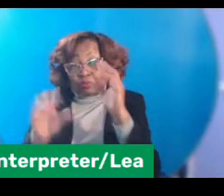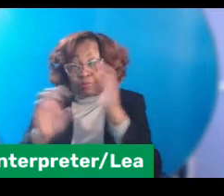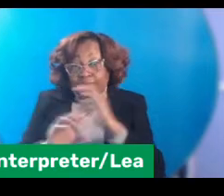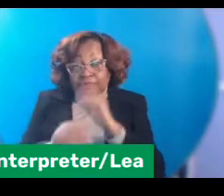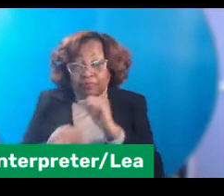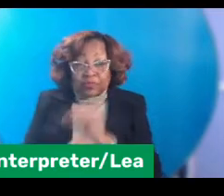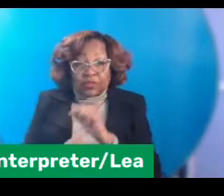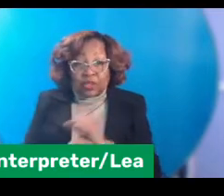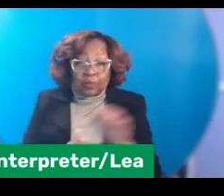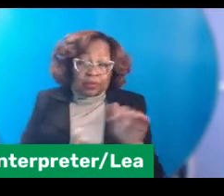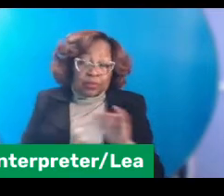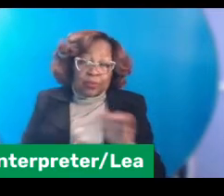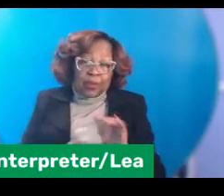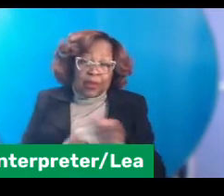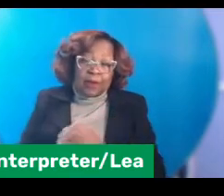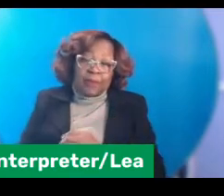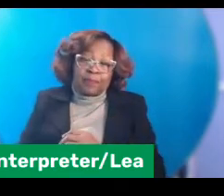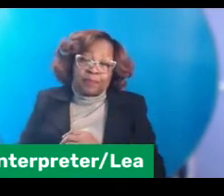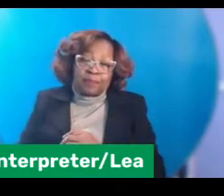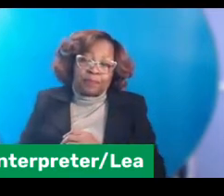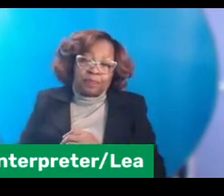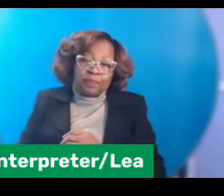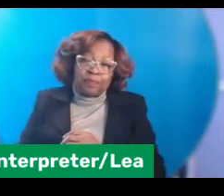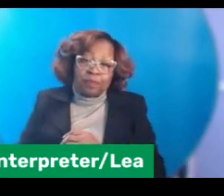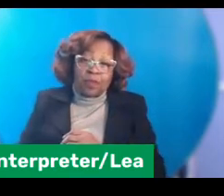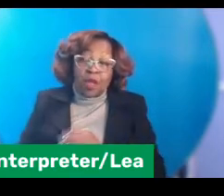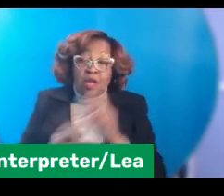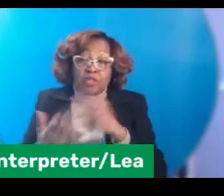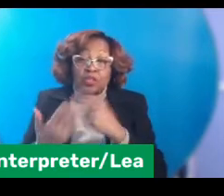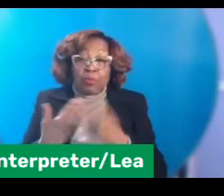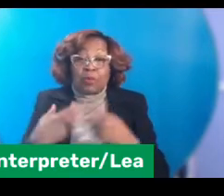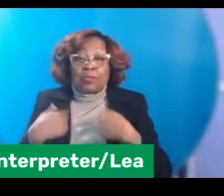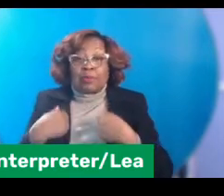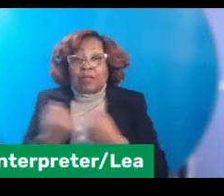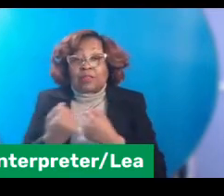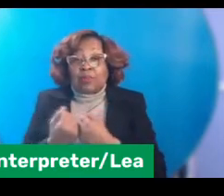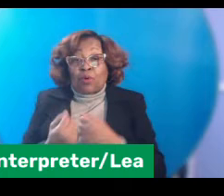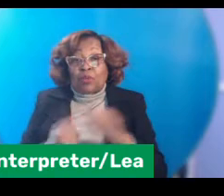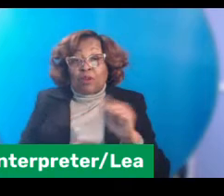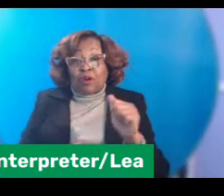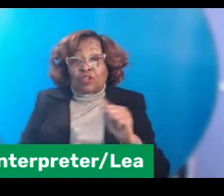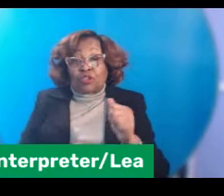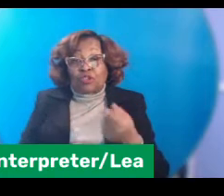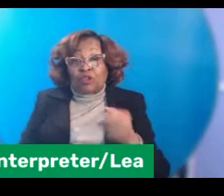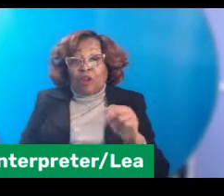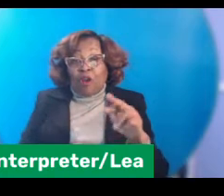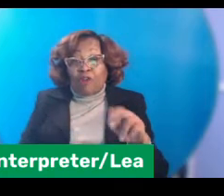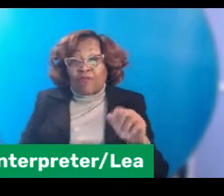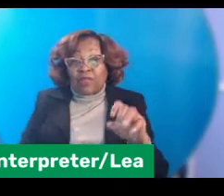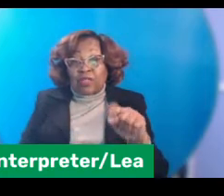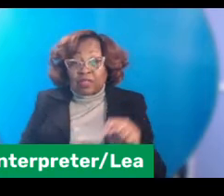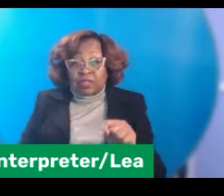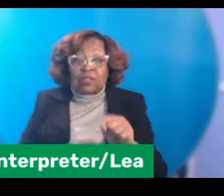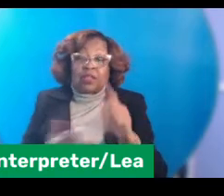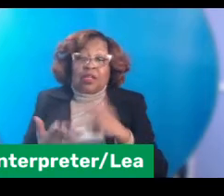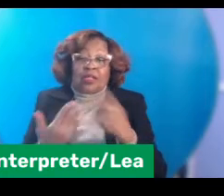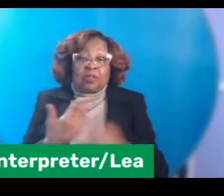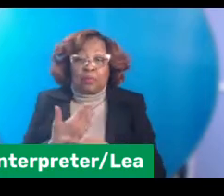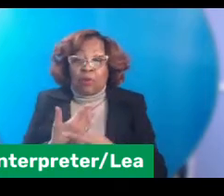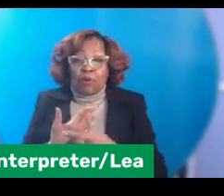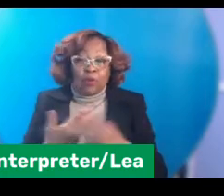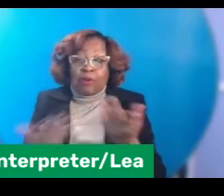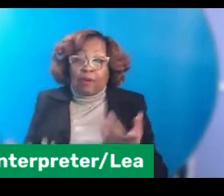well. So then the program that I support is Austin Harvest, which is a program through by the Hand Club. It's